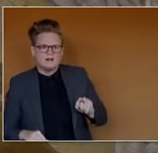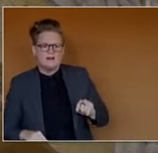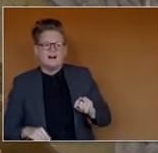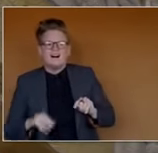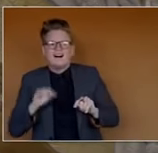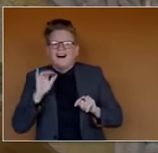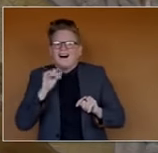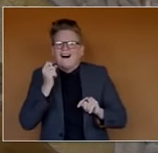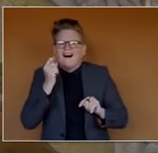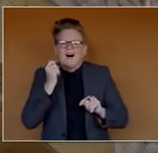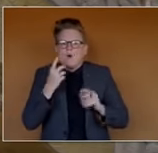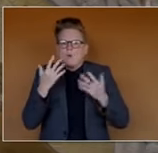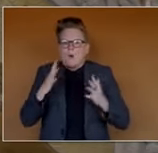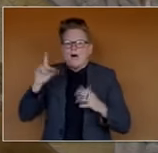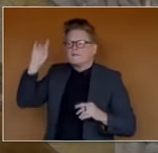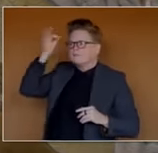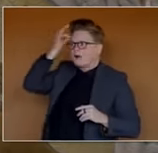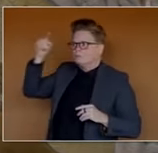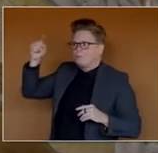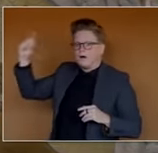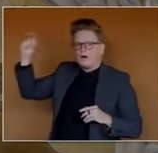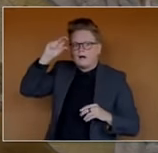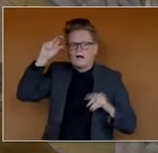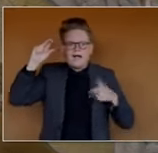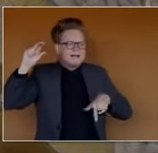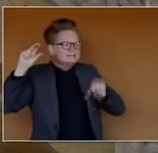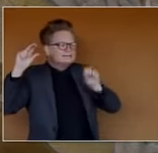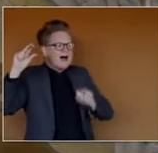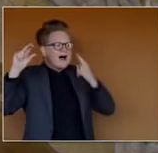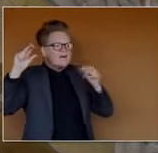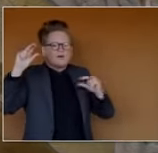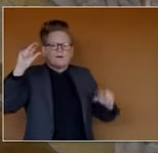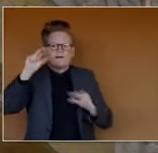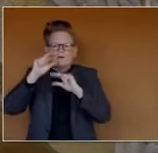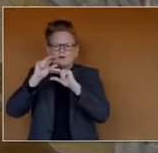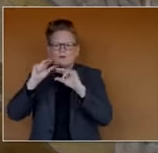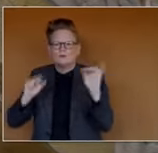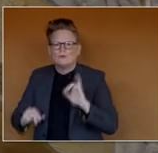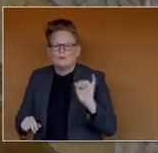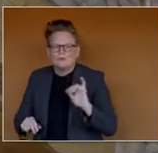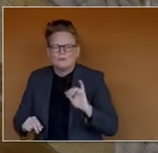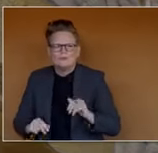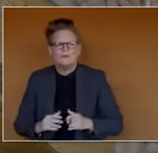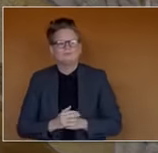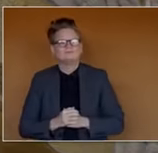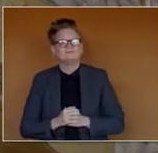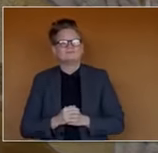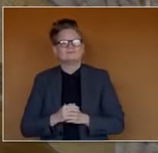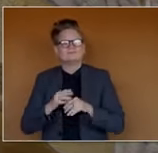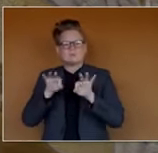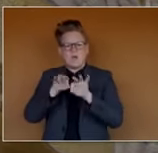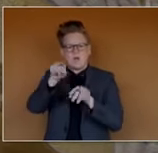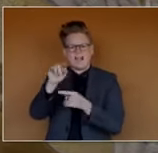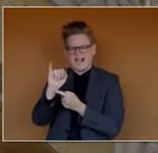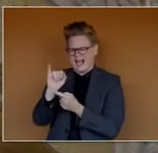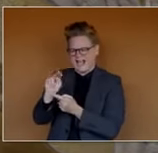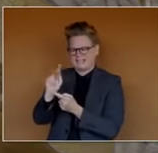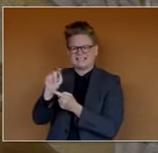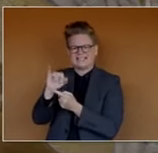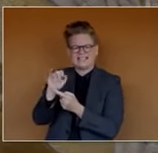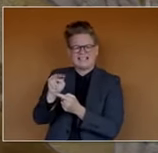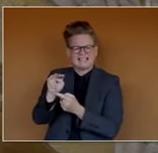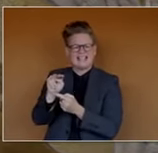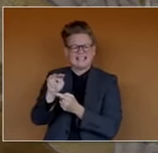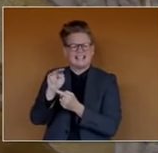And unfortunately, many of those folks, especially our I-10 filers, did not get anything from the federal government. But we are